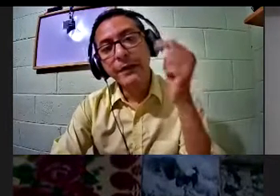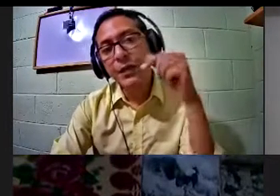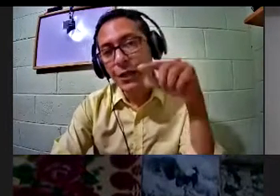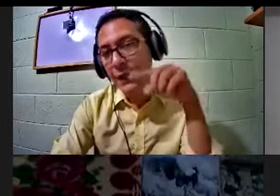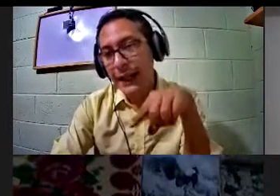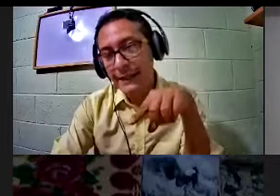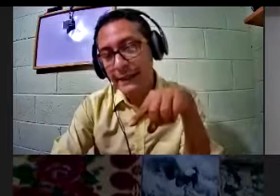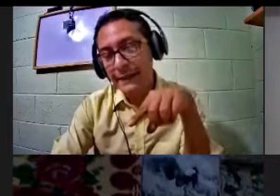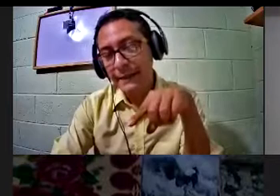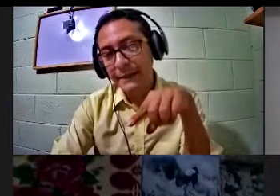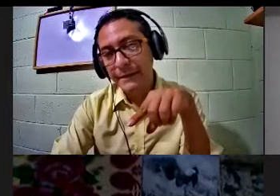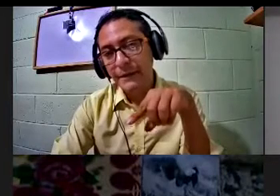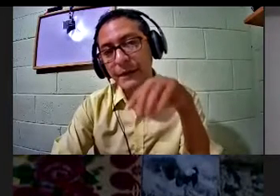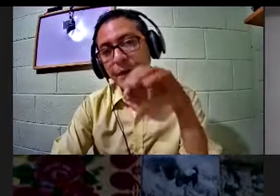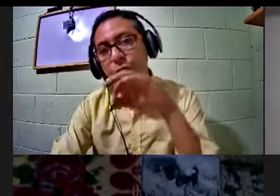I am teaching classes